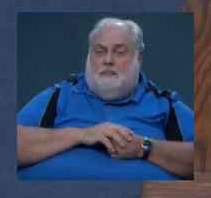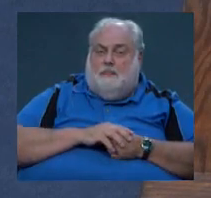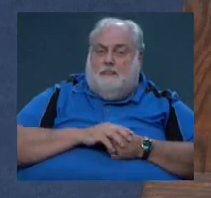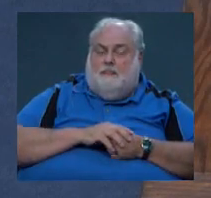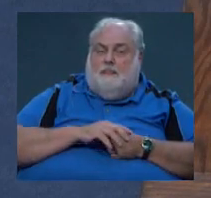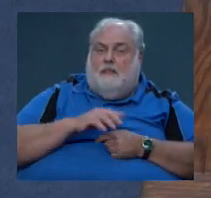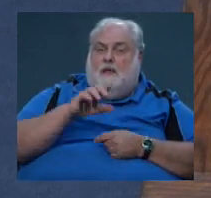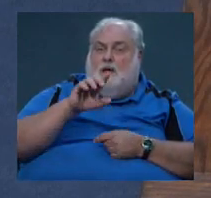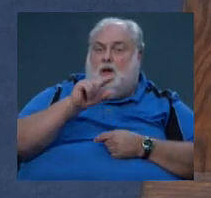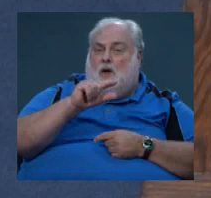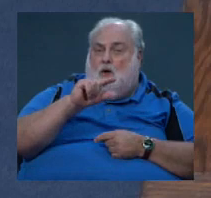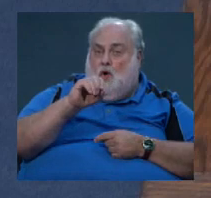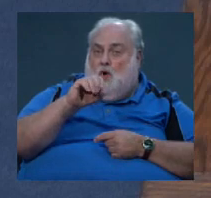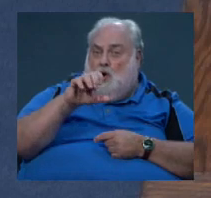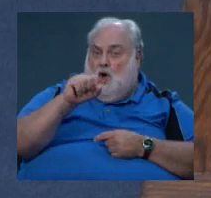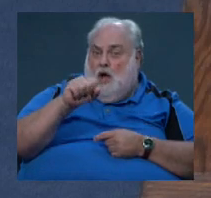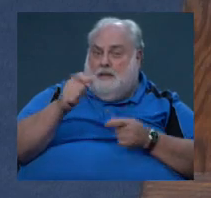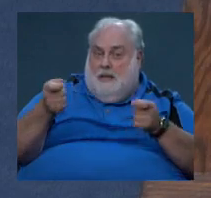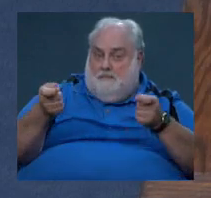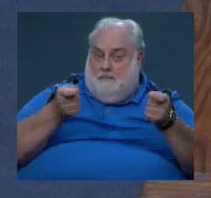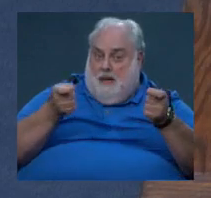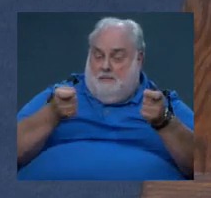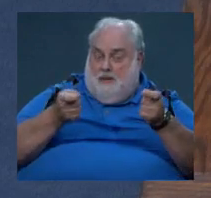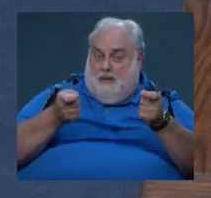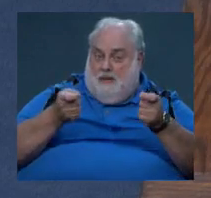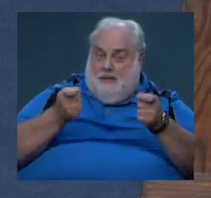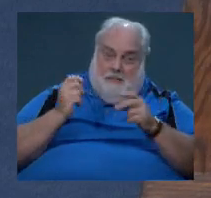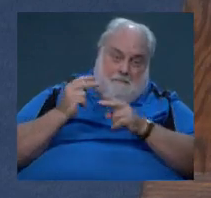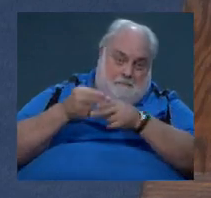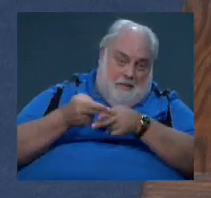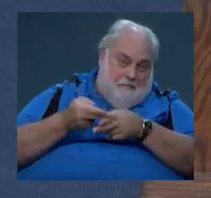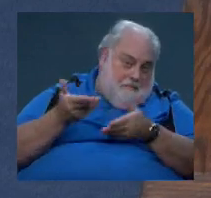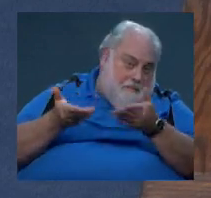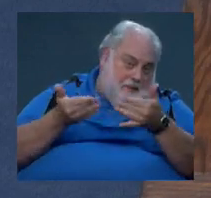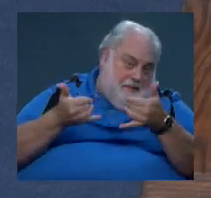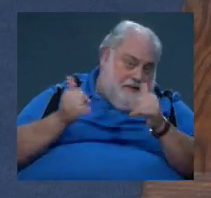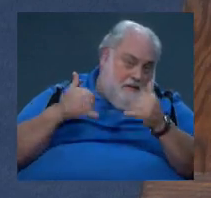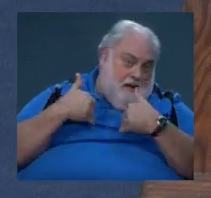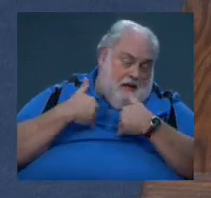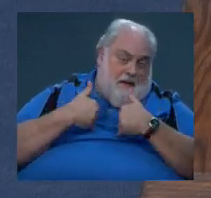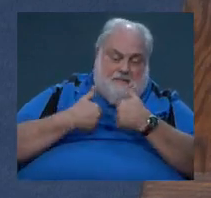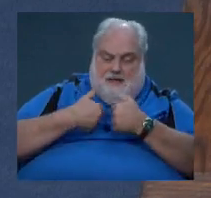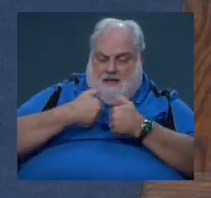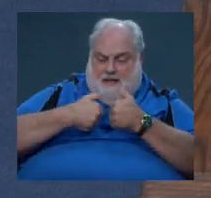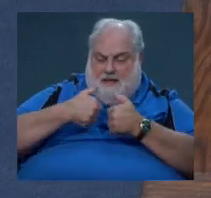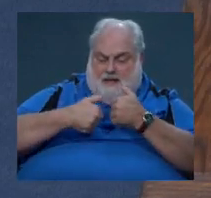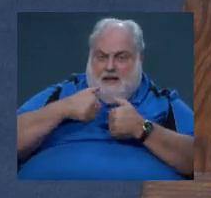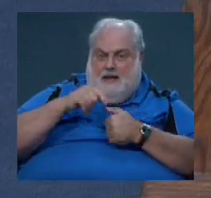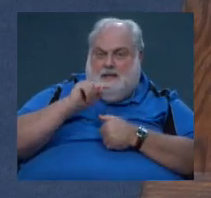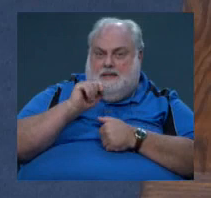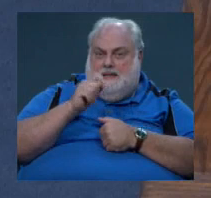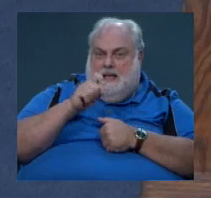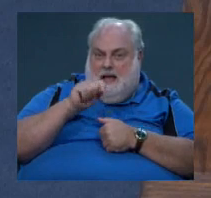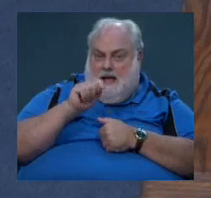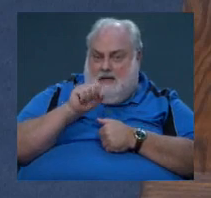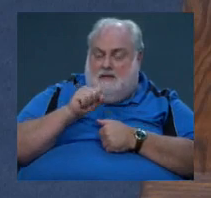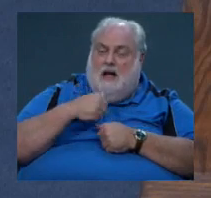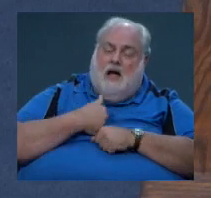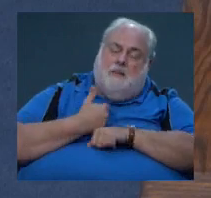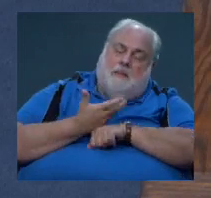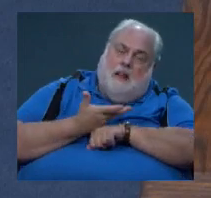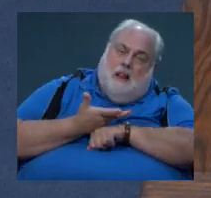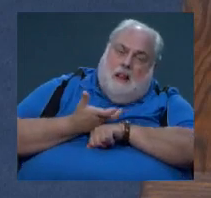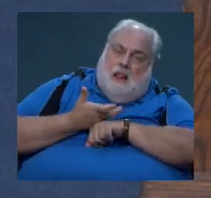Goss management that he just mentioned, and he may still have the text. I pleaded with him to get